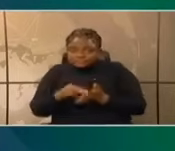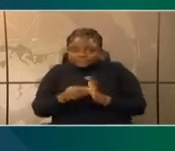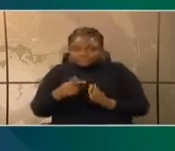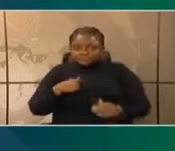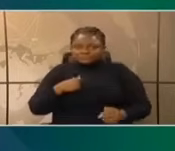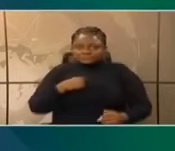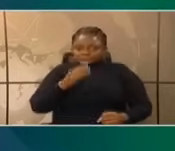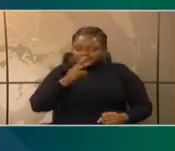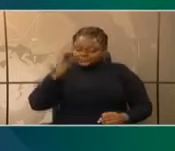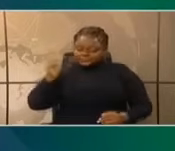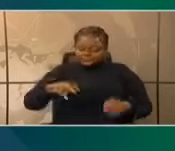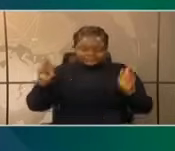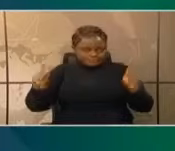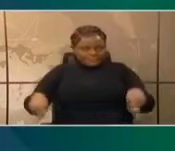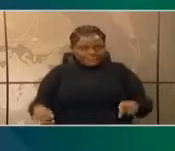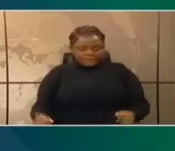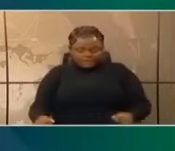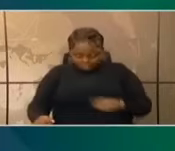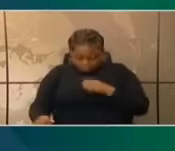ye wudi ni